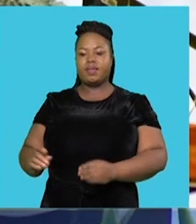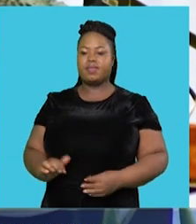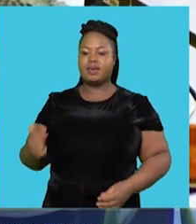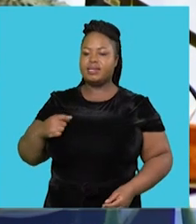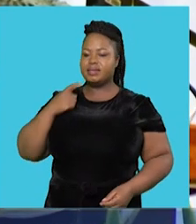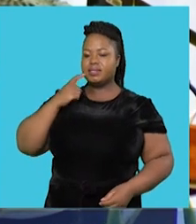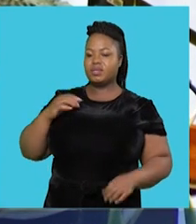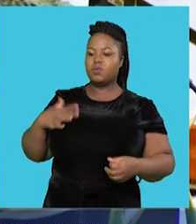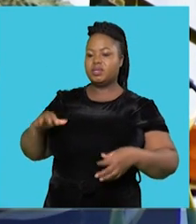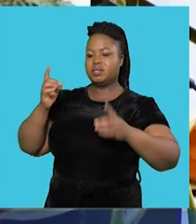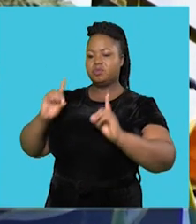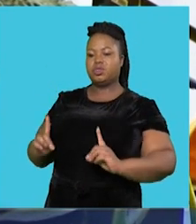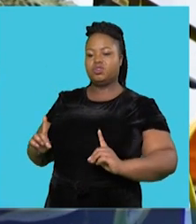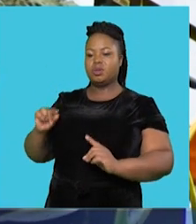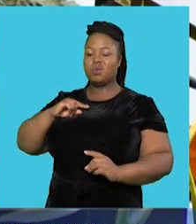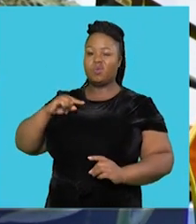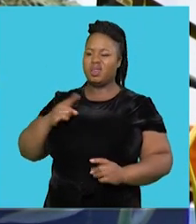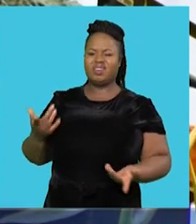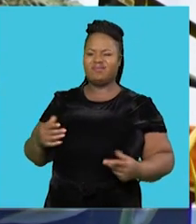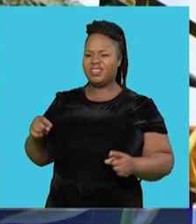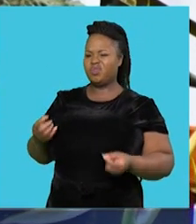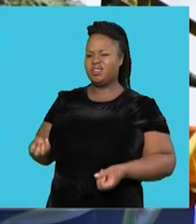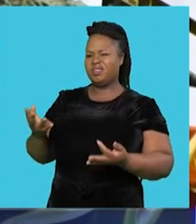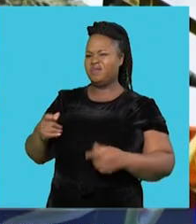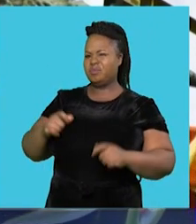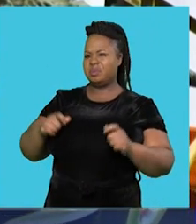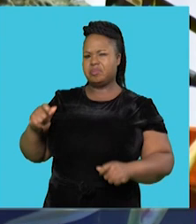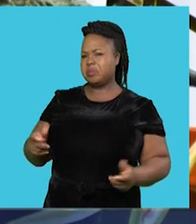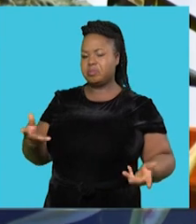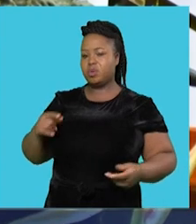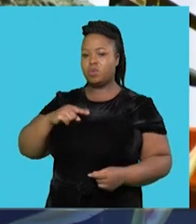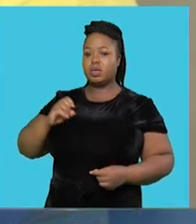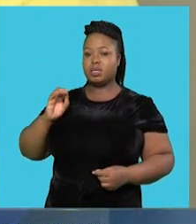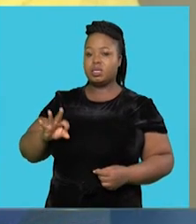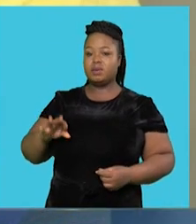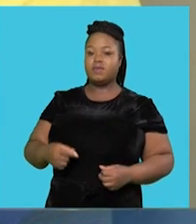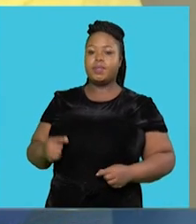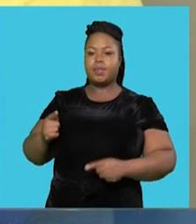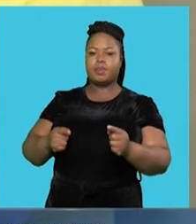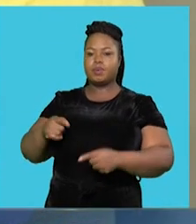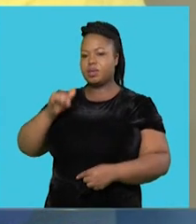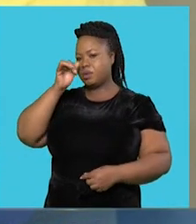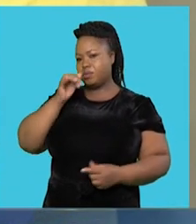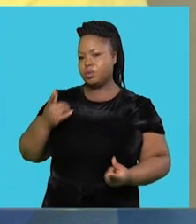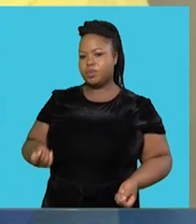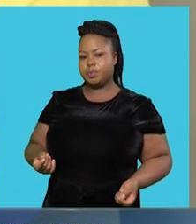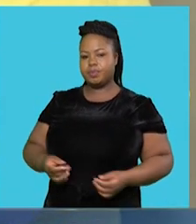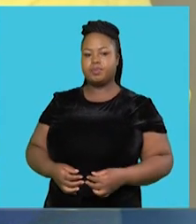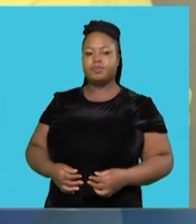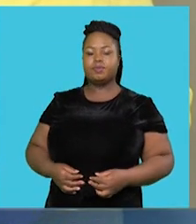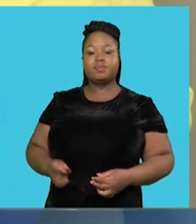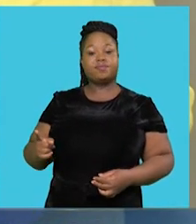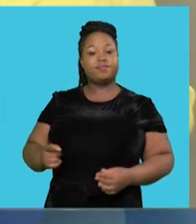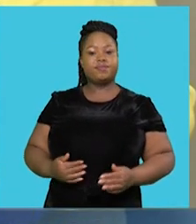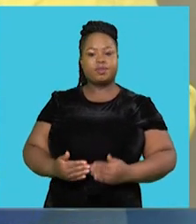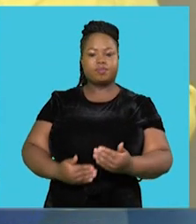seek special treatment that isn't afforded to ordinary citizens when they are accused of committing criminal offences. This